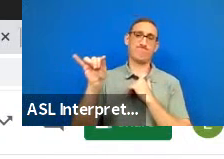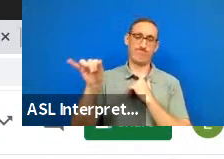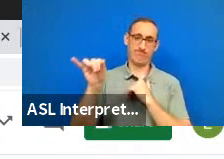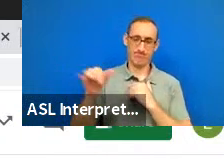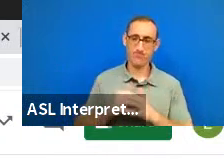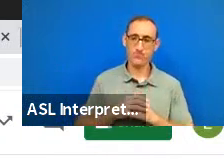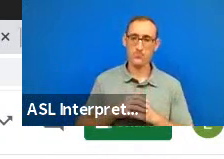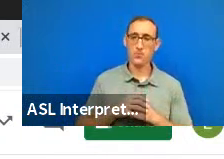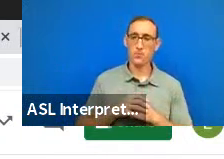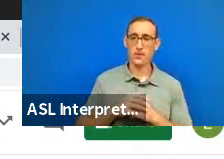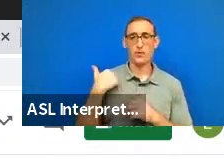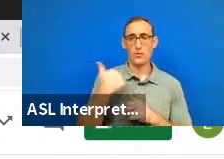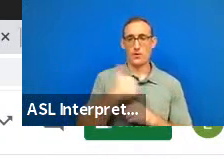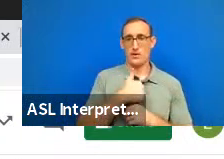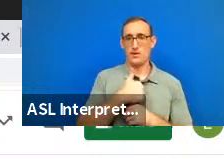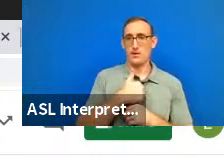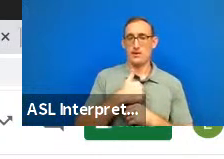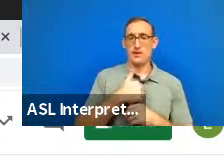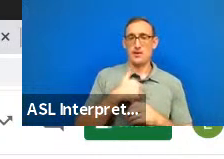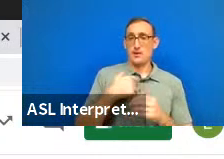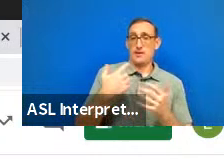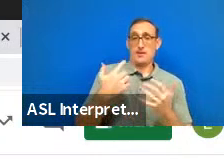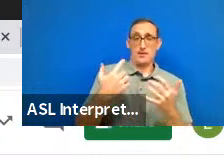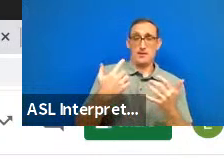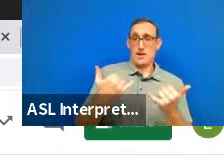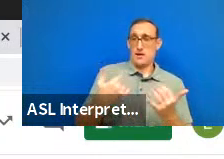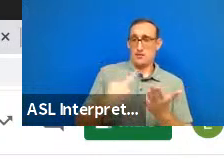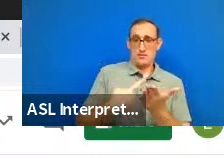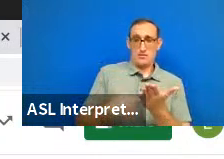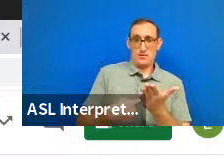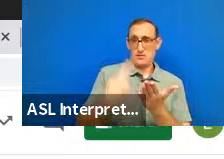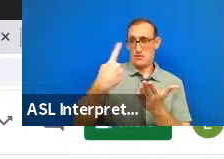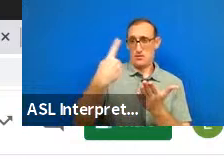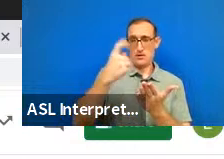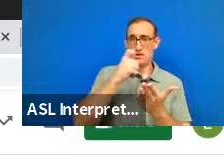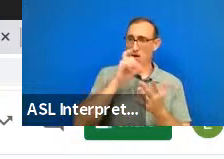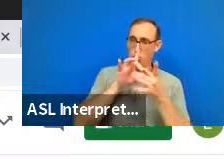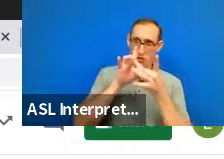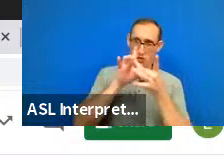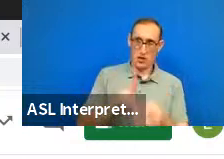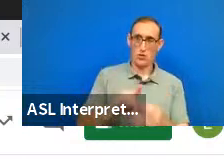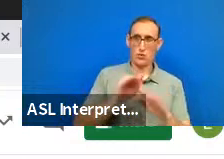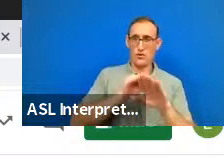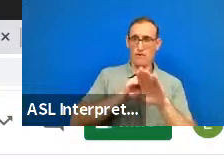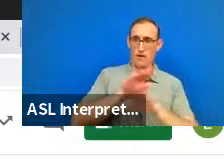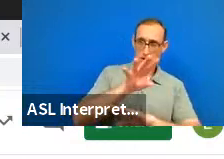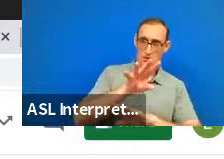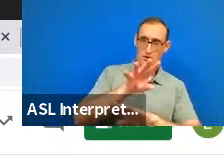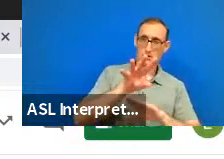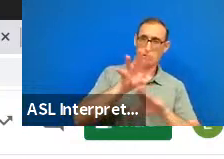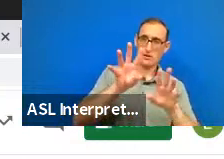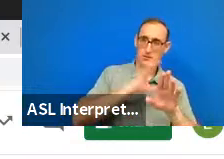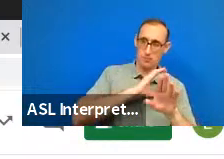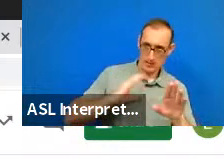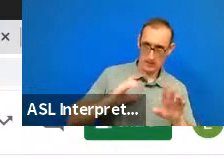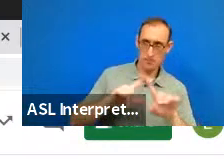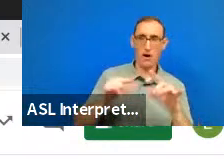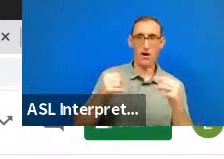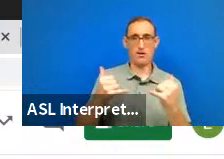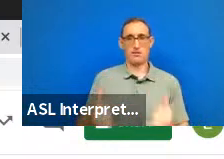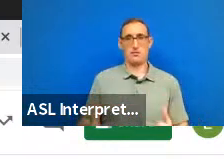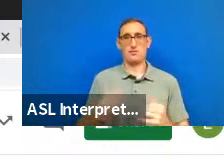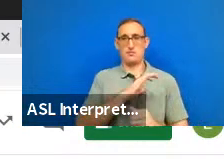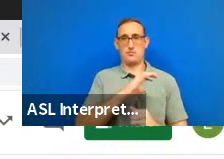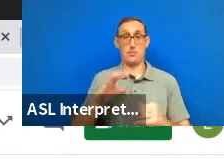about other things that don't have to do with advisory committees, but with standing committees that maybe parallel it but are not the same